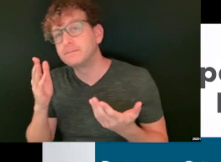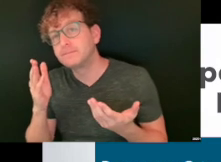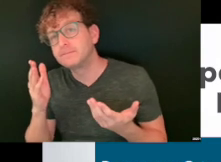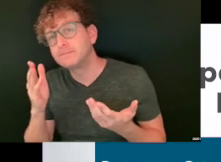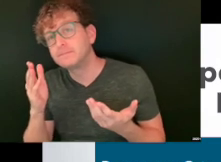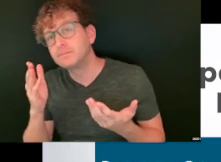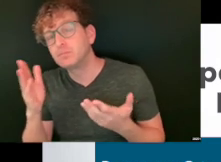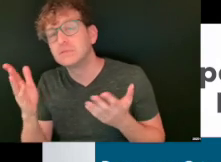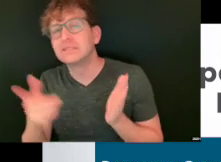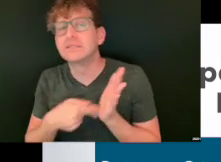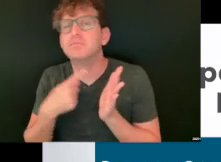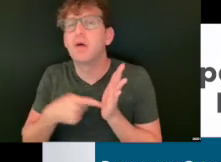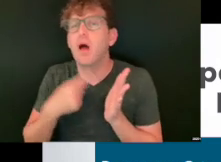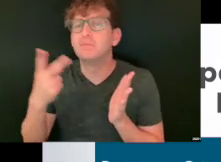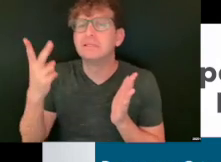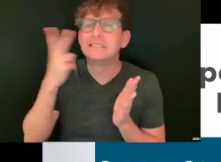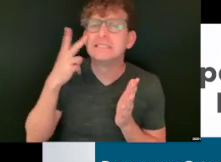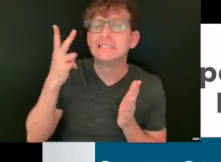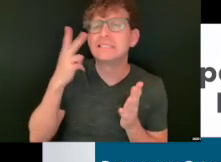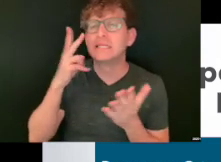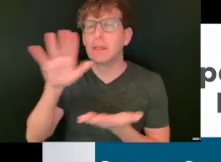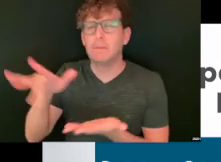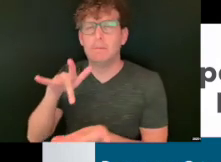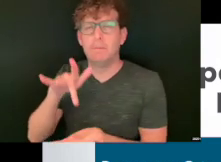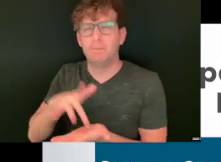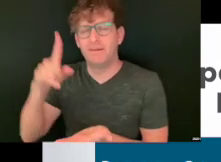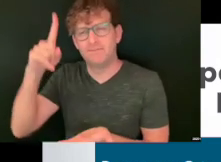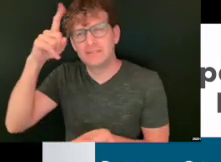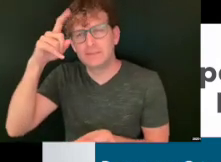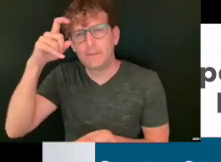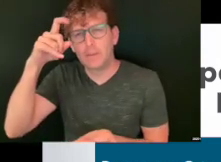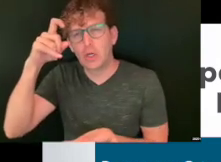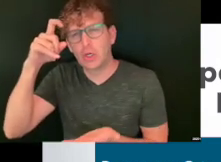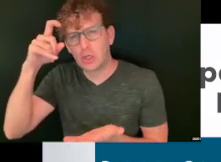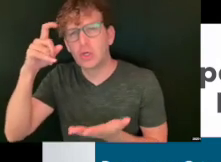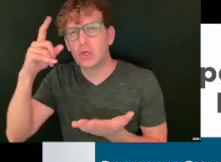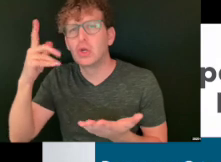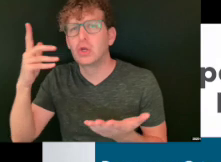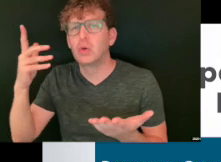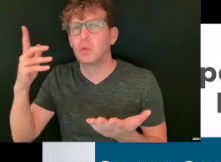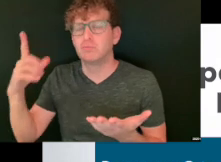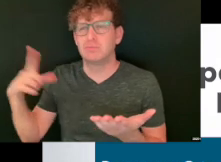and Assembly Subcommittee 4, and there are